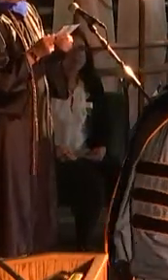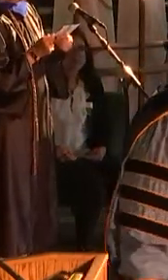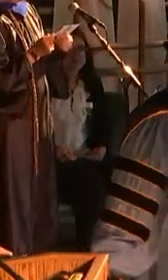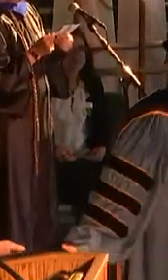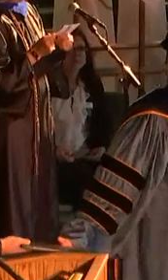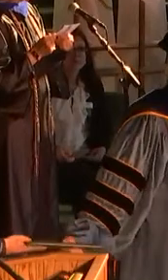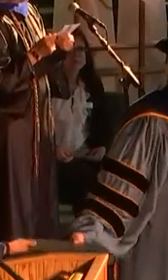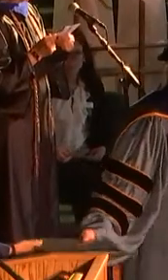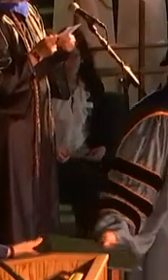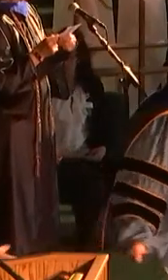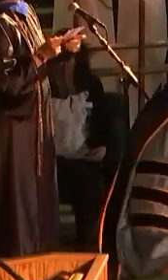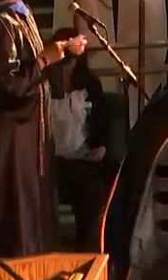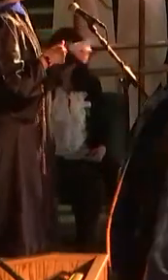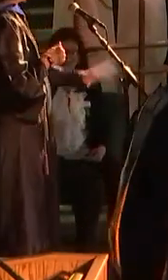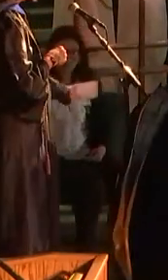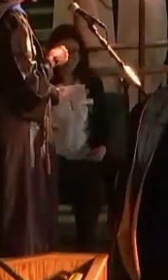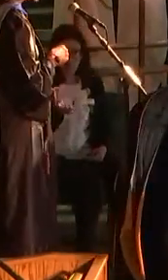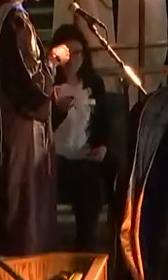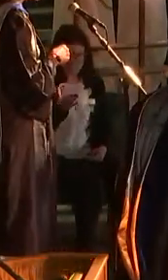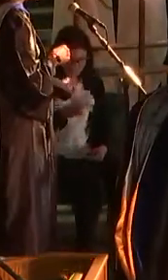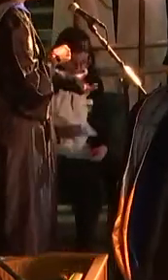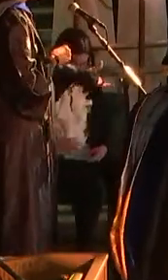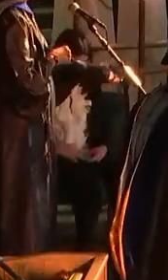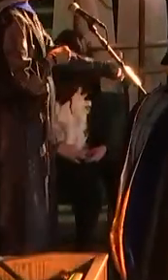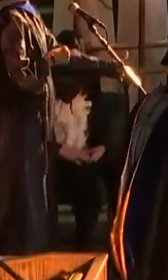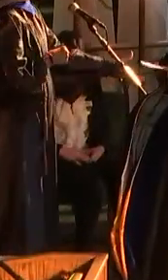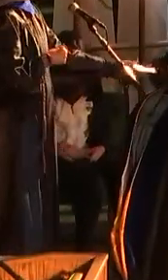Chanel Campbell Jarrett.